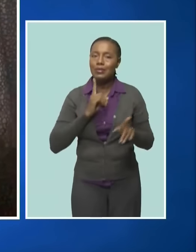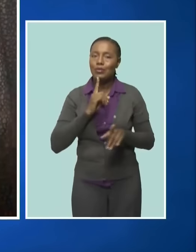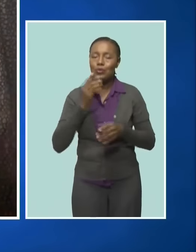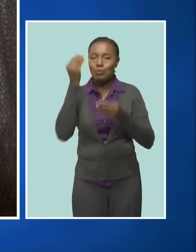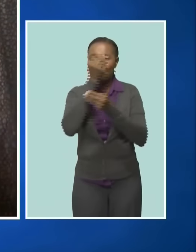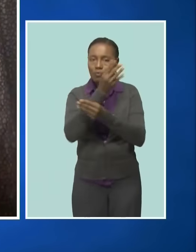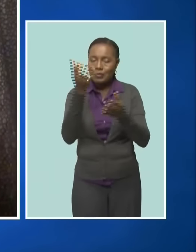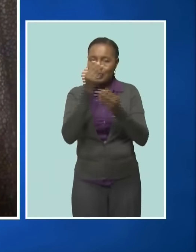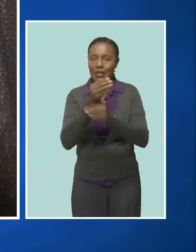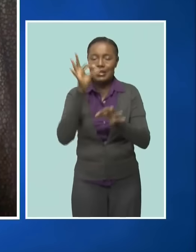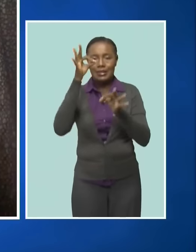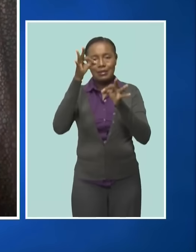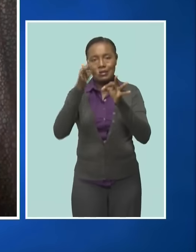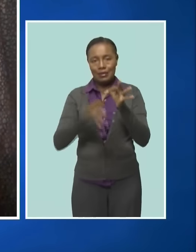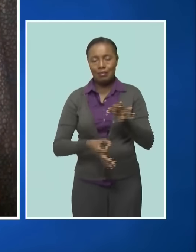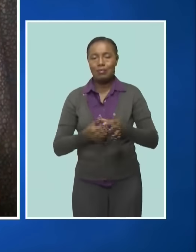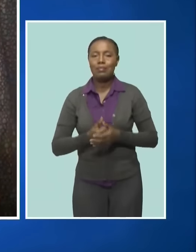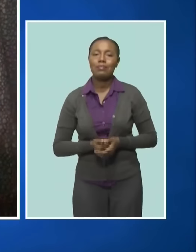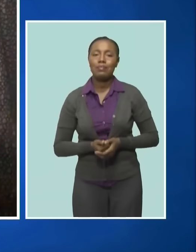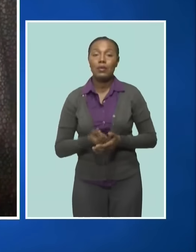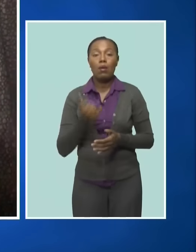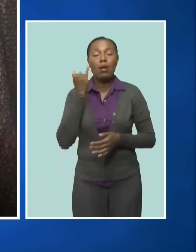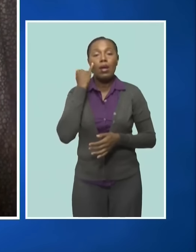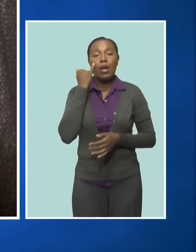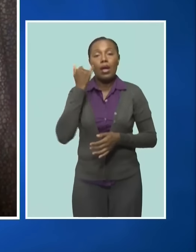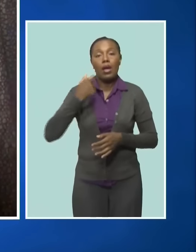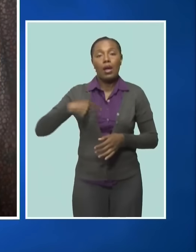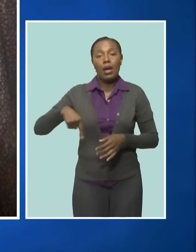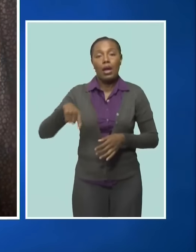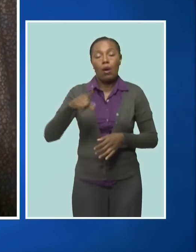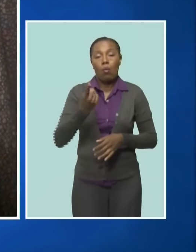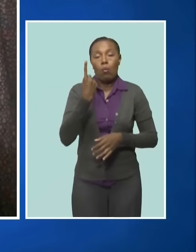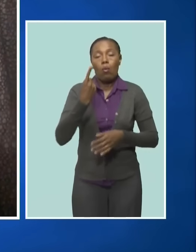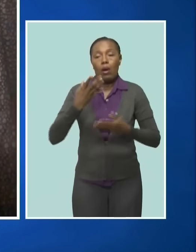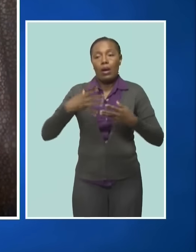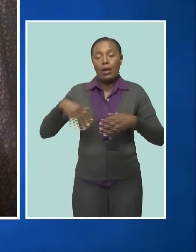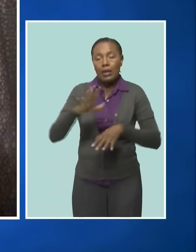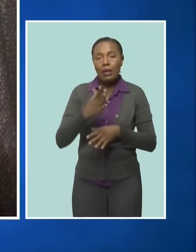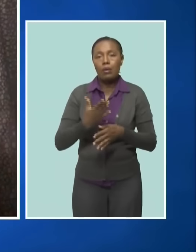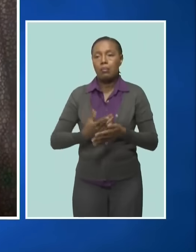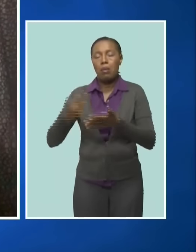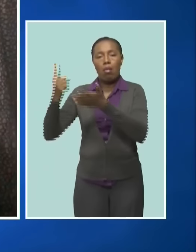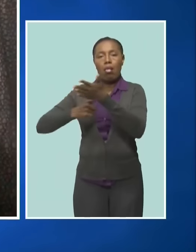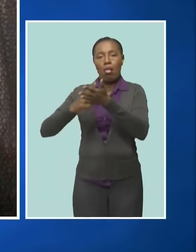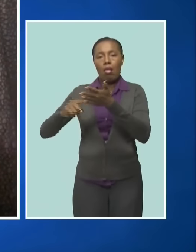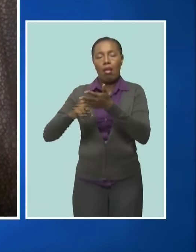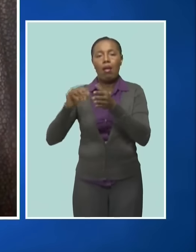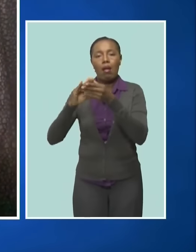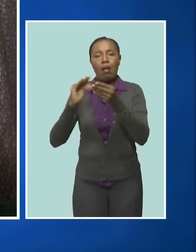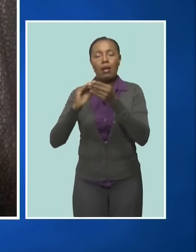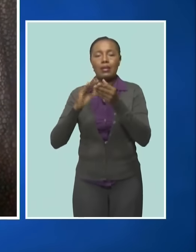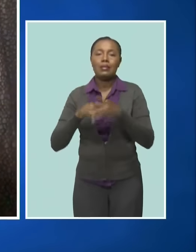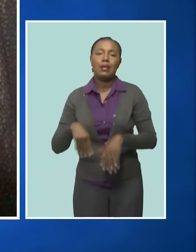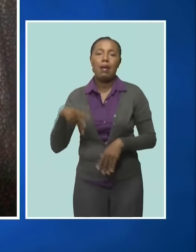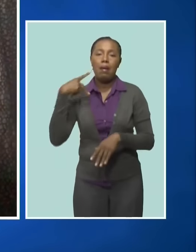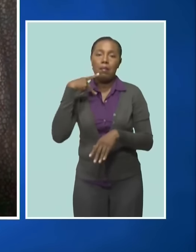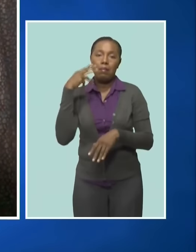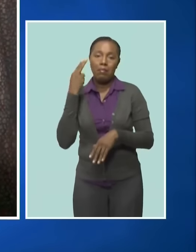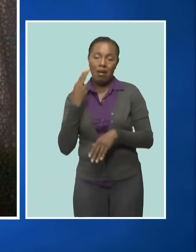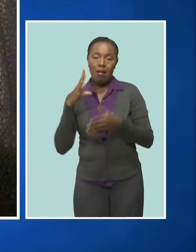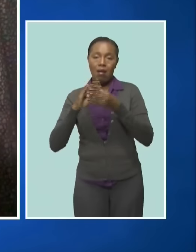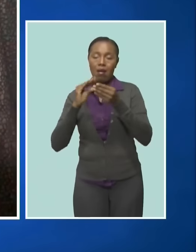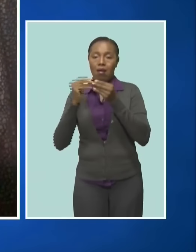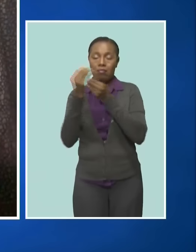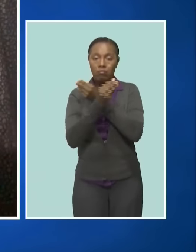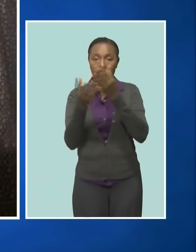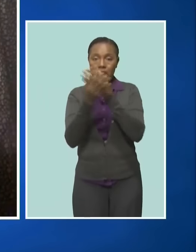that was simplified. And if there was one area of criticism that I would say is that Kamala's message perhaps was